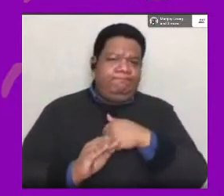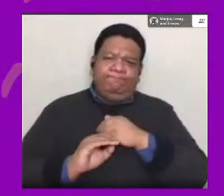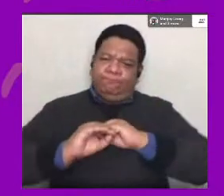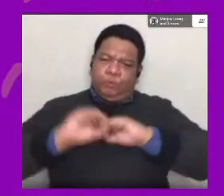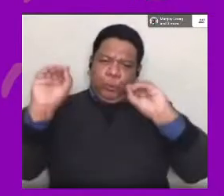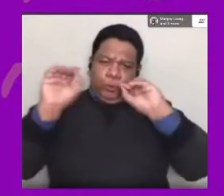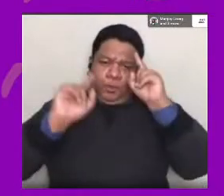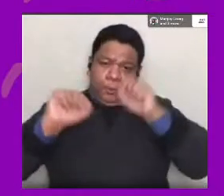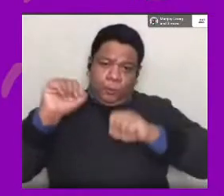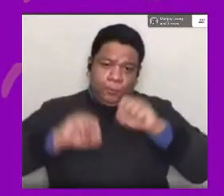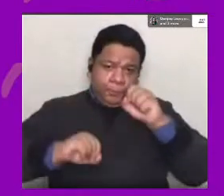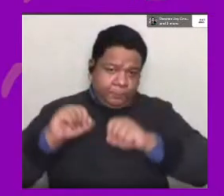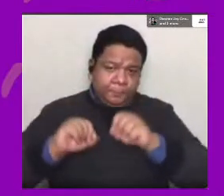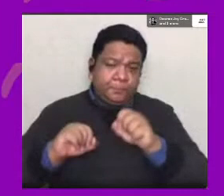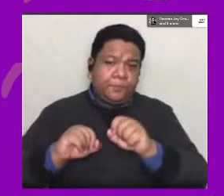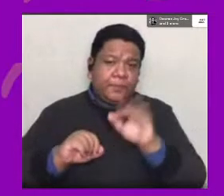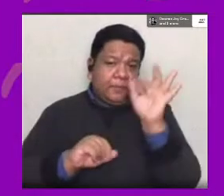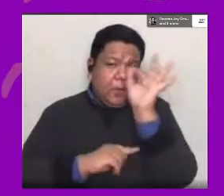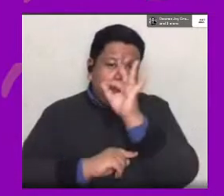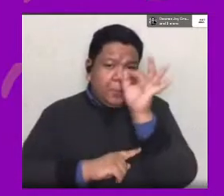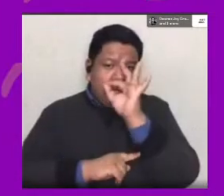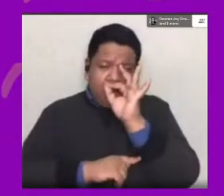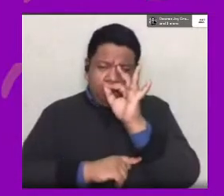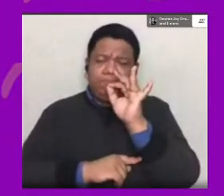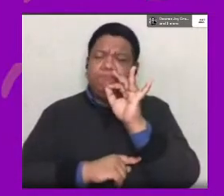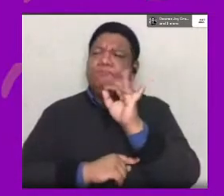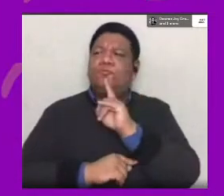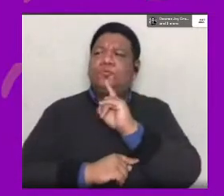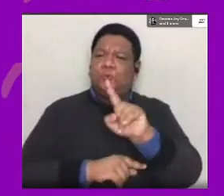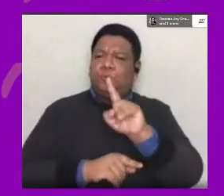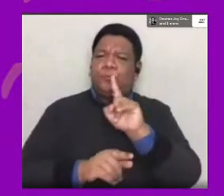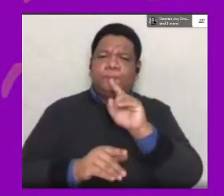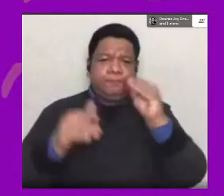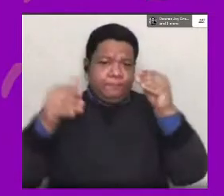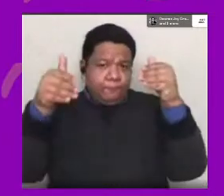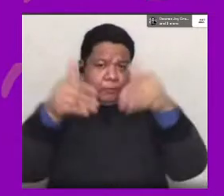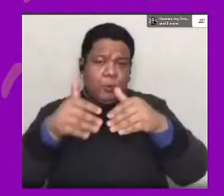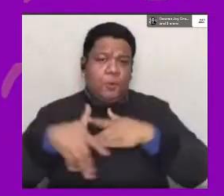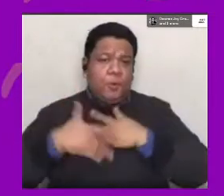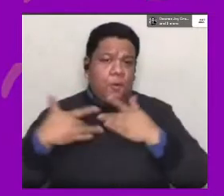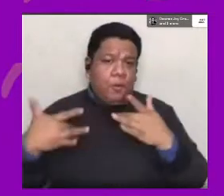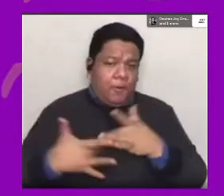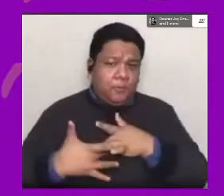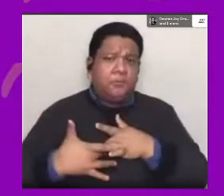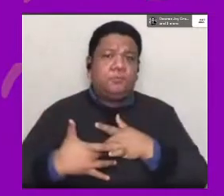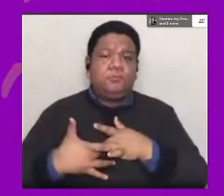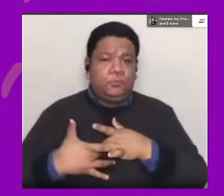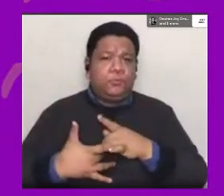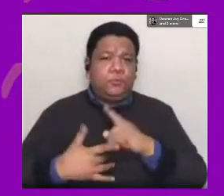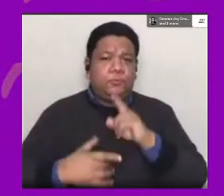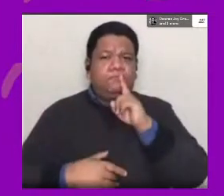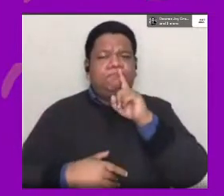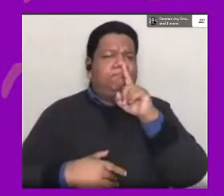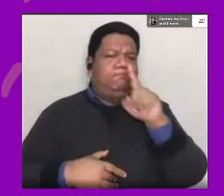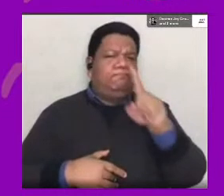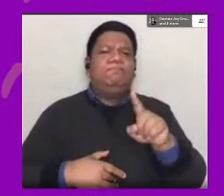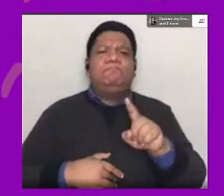when Filipino stakeholders put their minds, hearts, and hands on it, they will rise